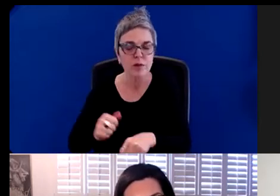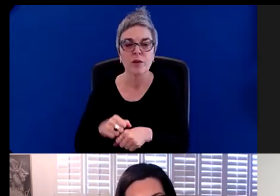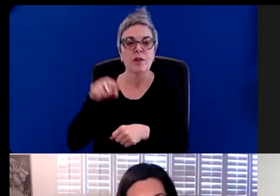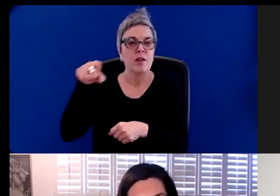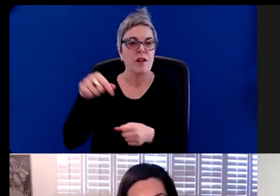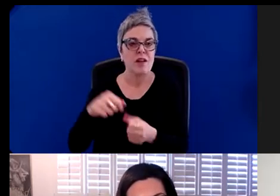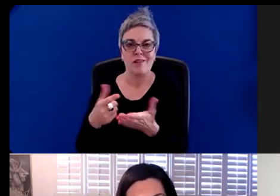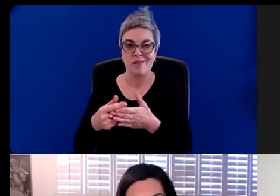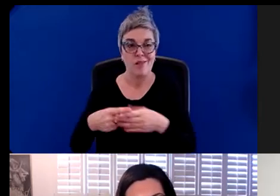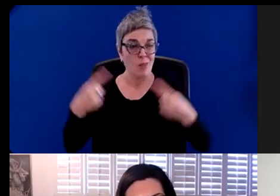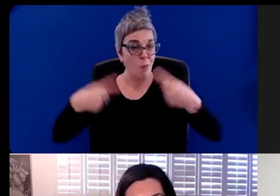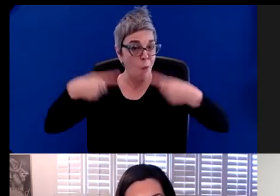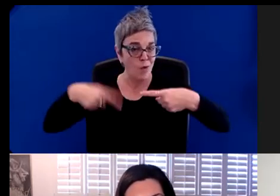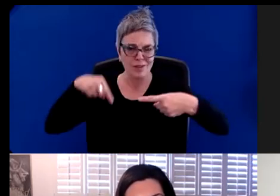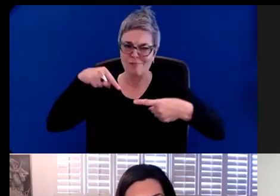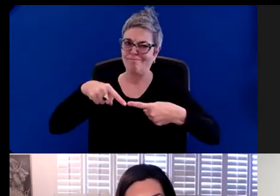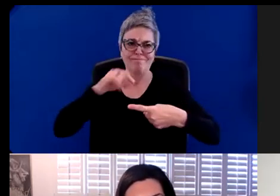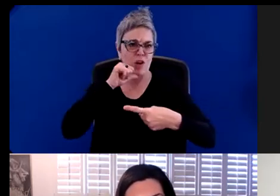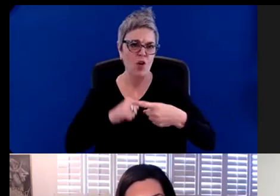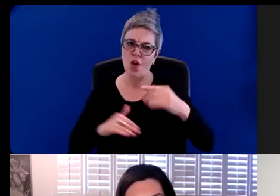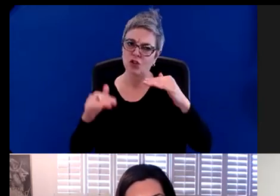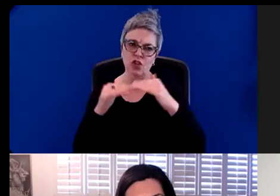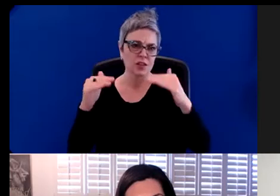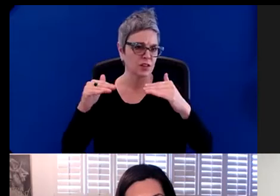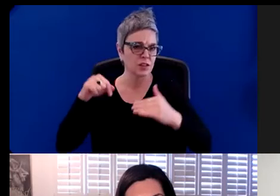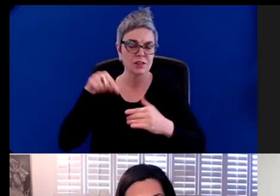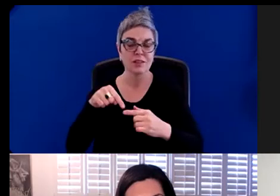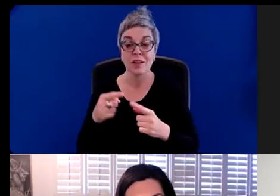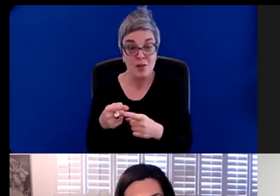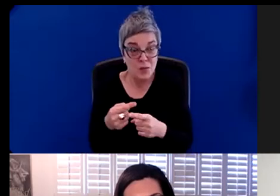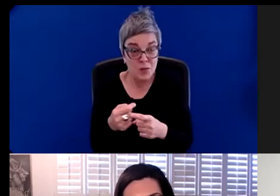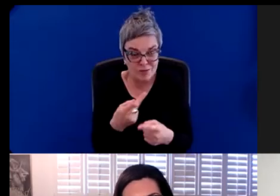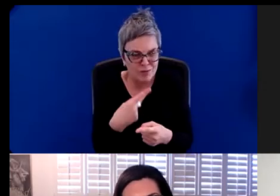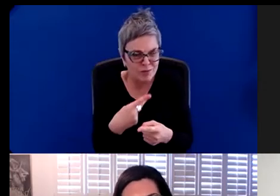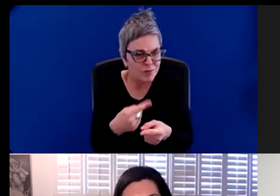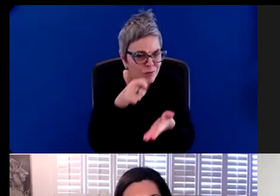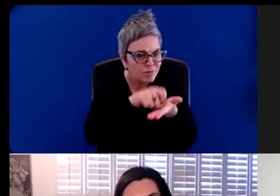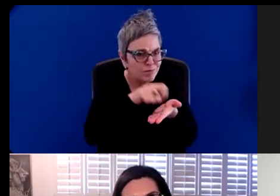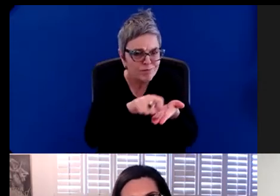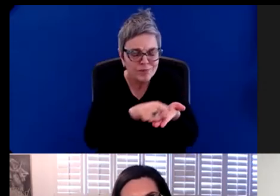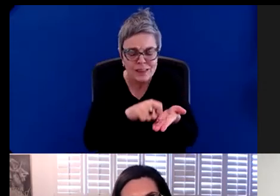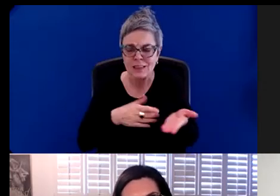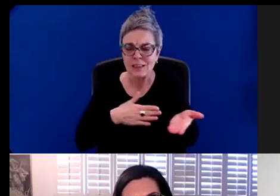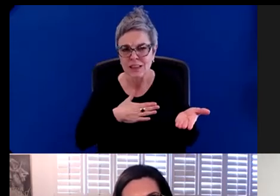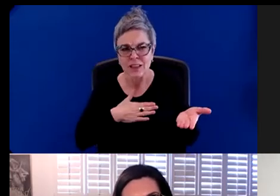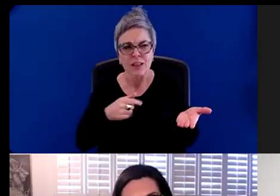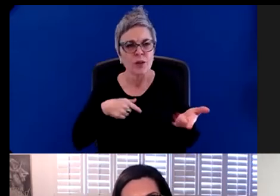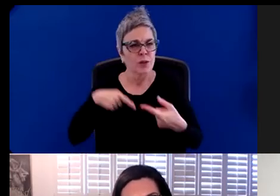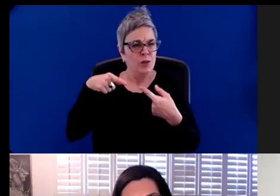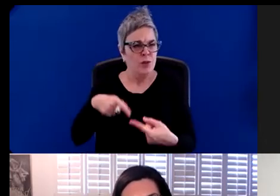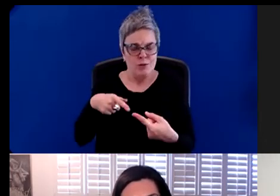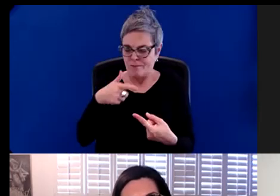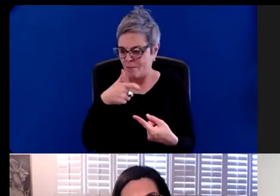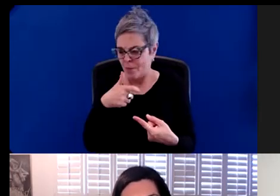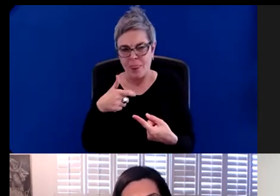like. And even when we were writing up the pieces, Sarah and I struggled with how to think through the framing of